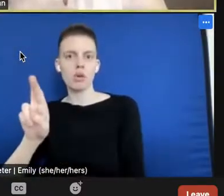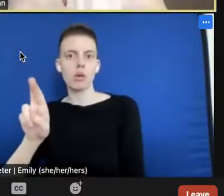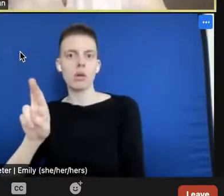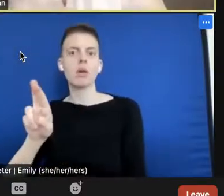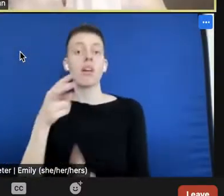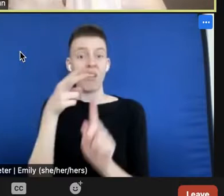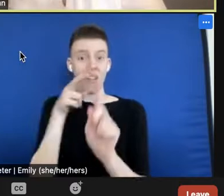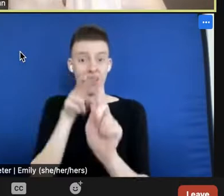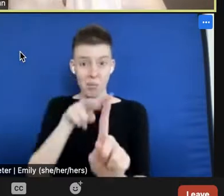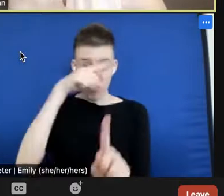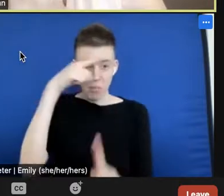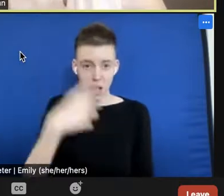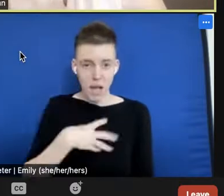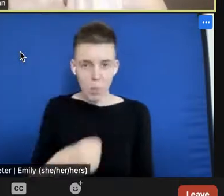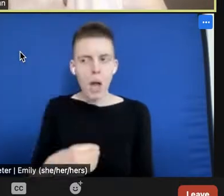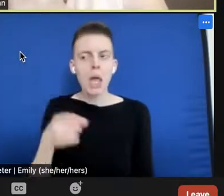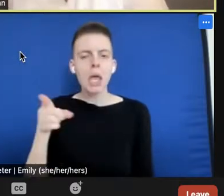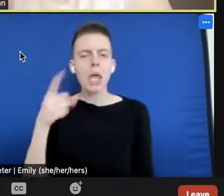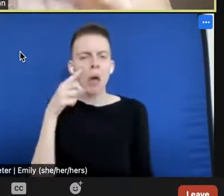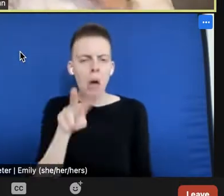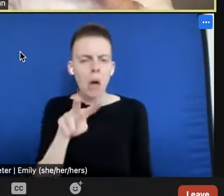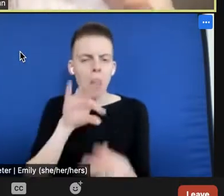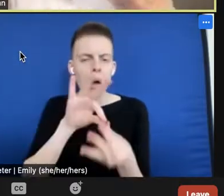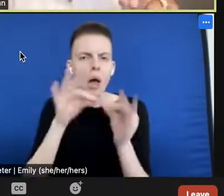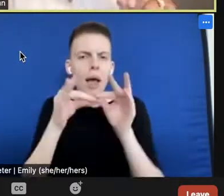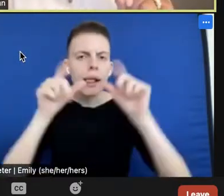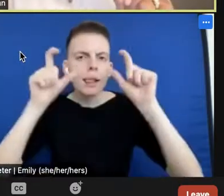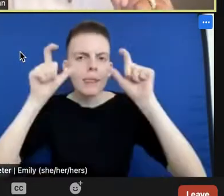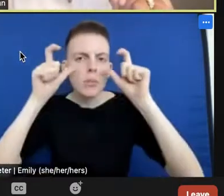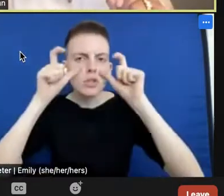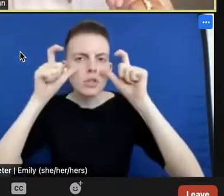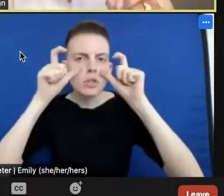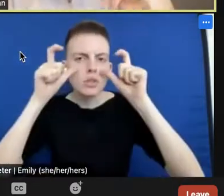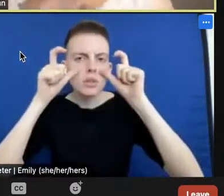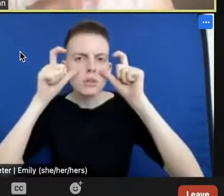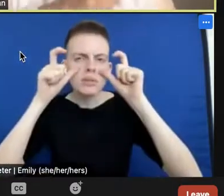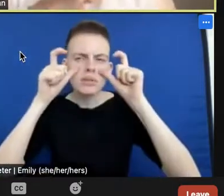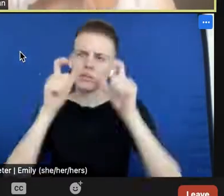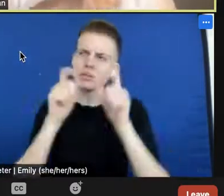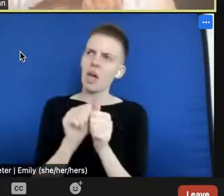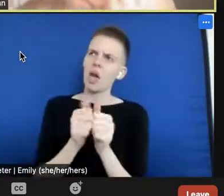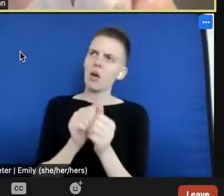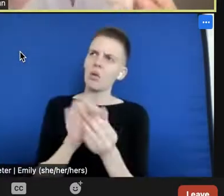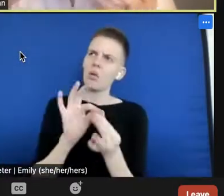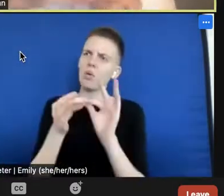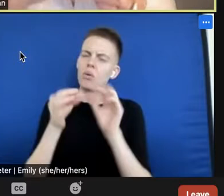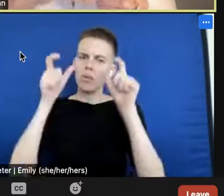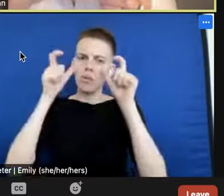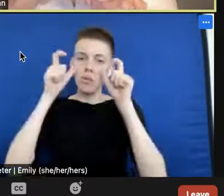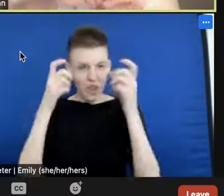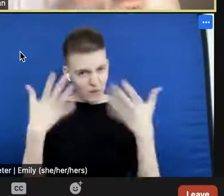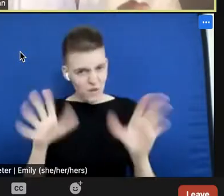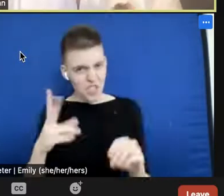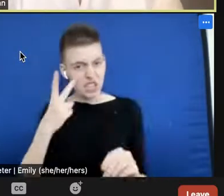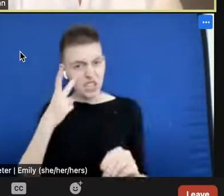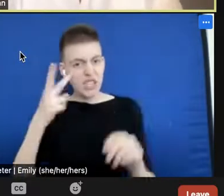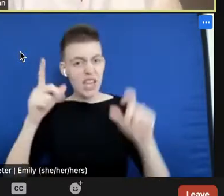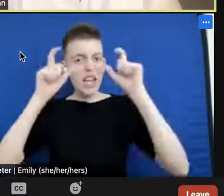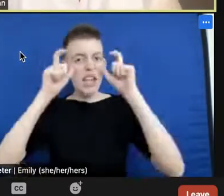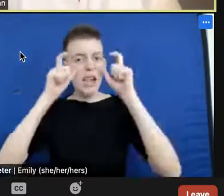Now think, how could those be glasses? Well, have any of you seen the little glasses cases that maybe you can tuck in your pocket that the glasses fold in?